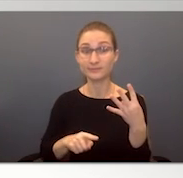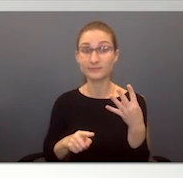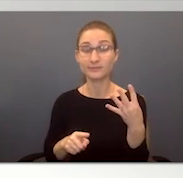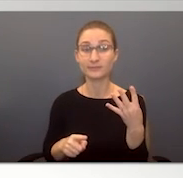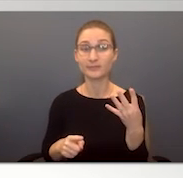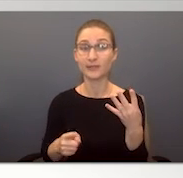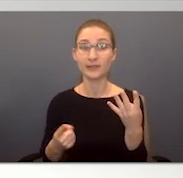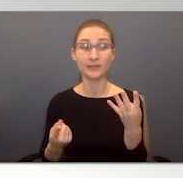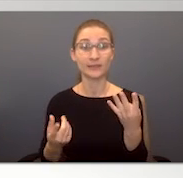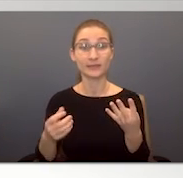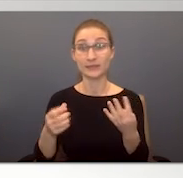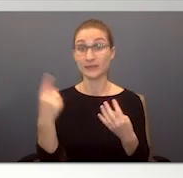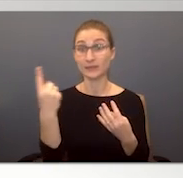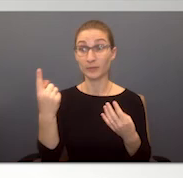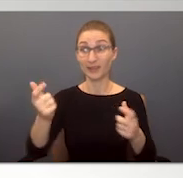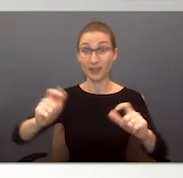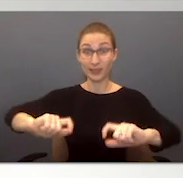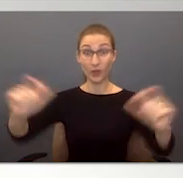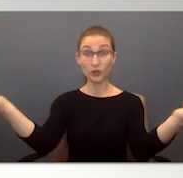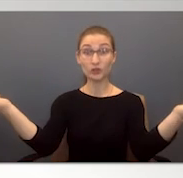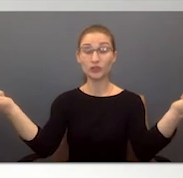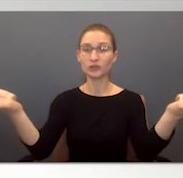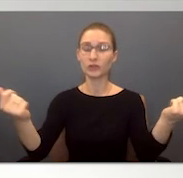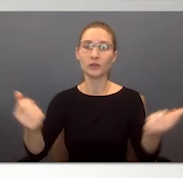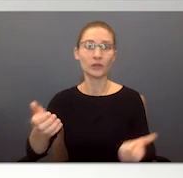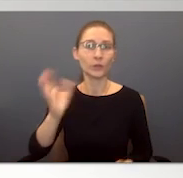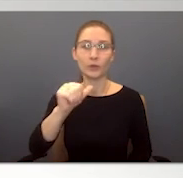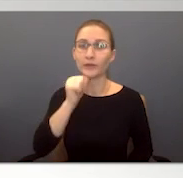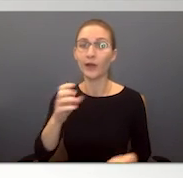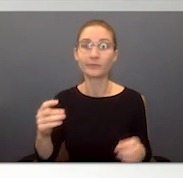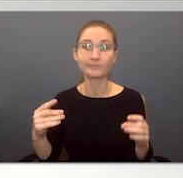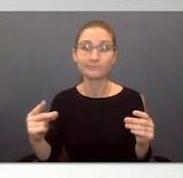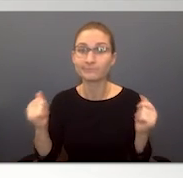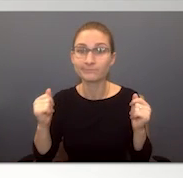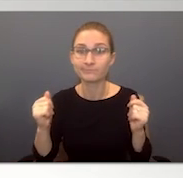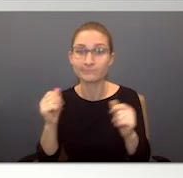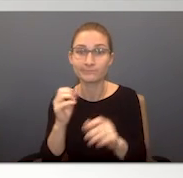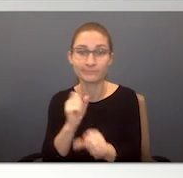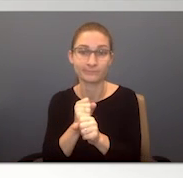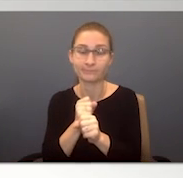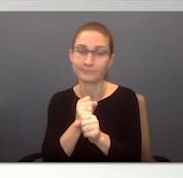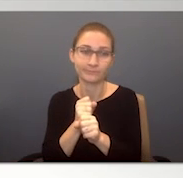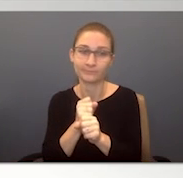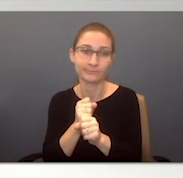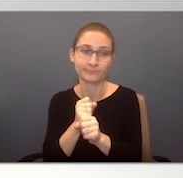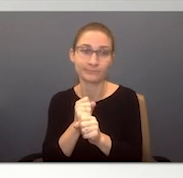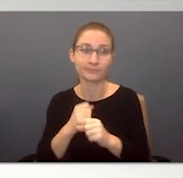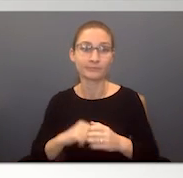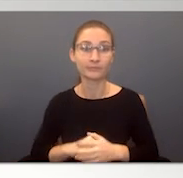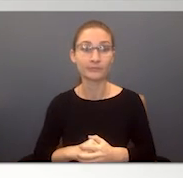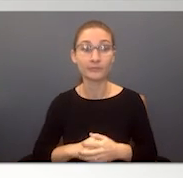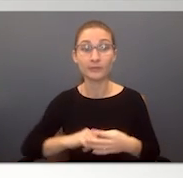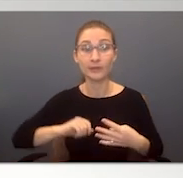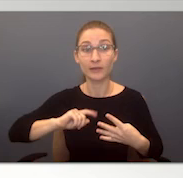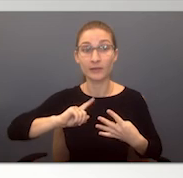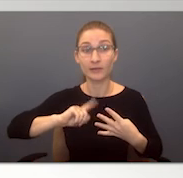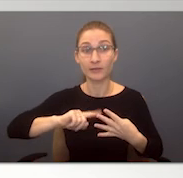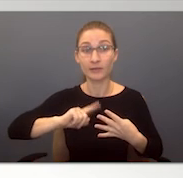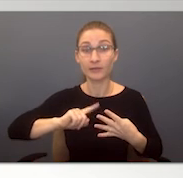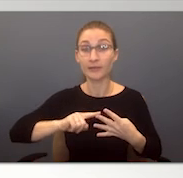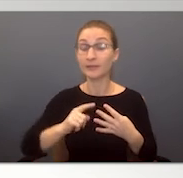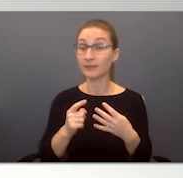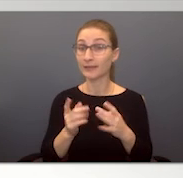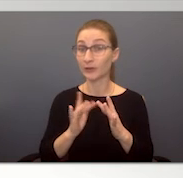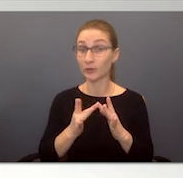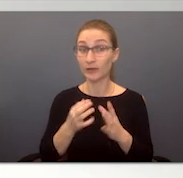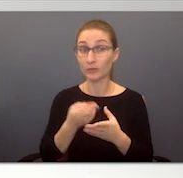these things, unfortunately, especially something that large, is going to be overnight. You have to have patience. So the internet resources